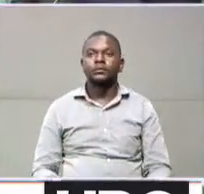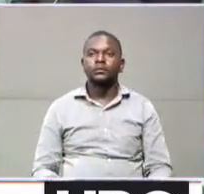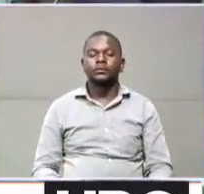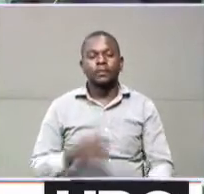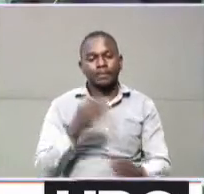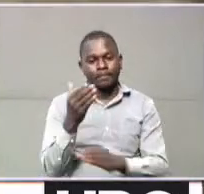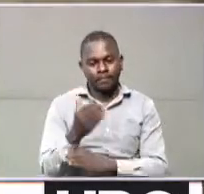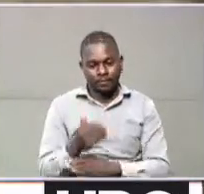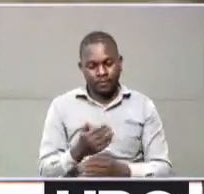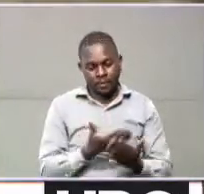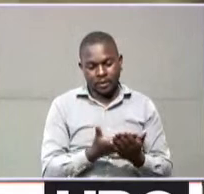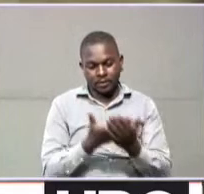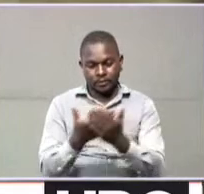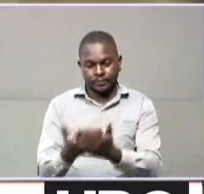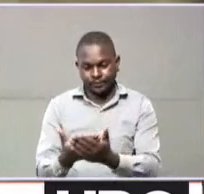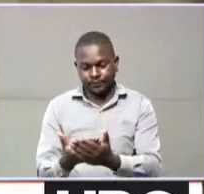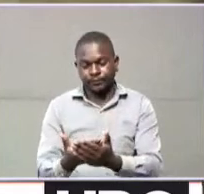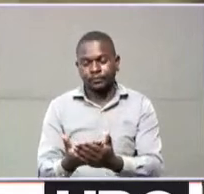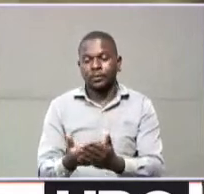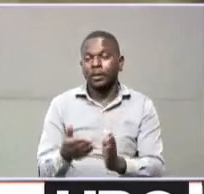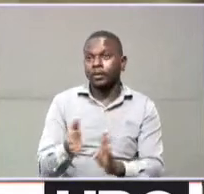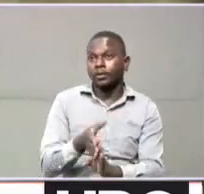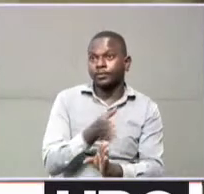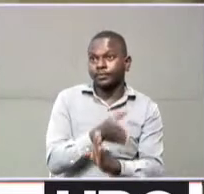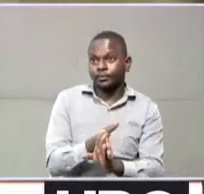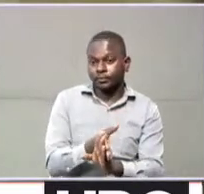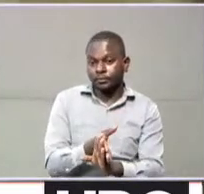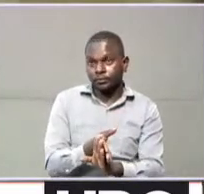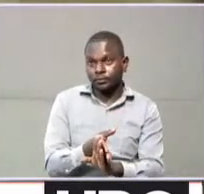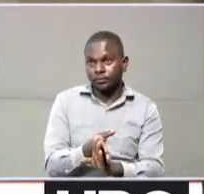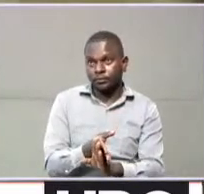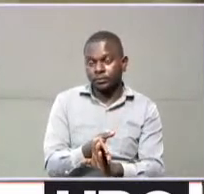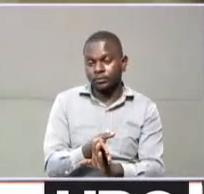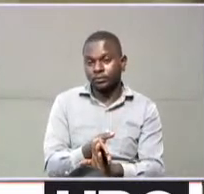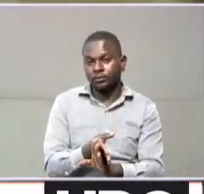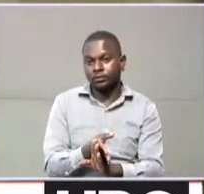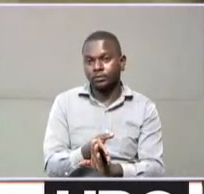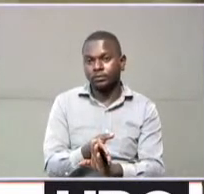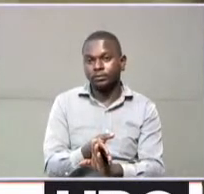minister you tabled the guidelines and the rejections